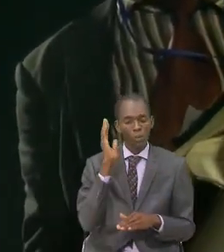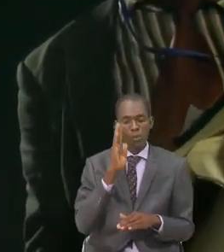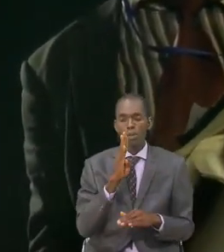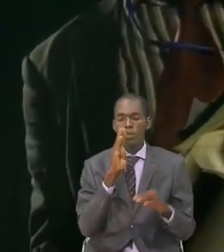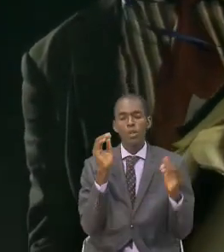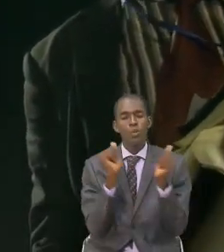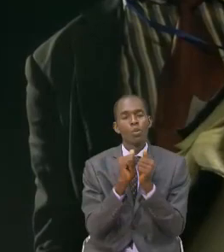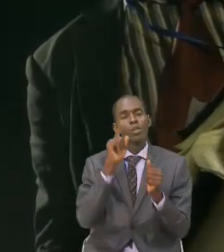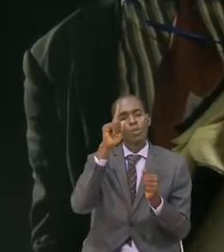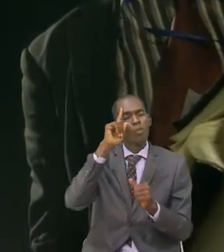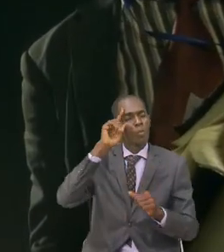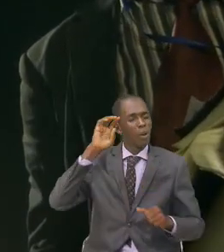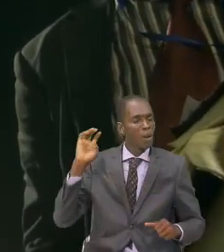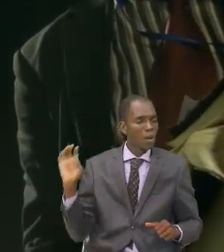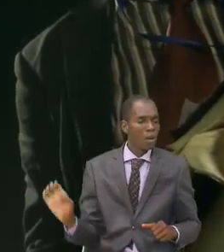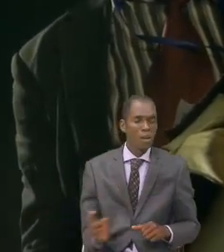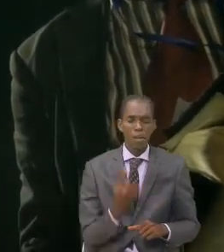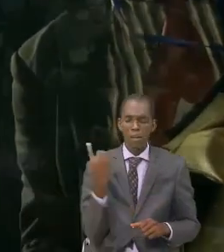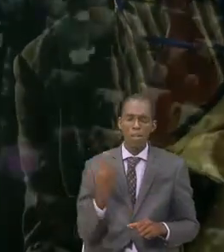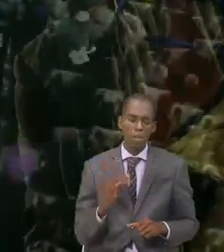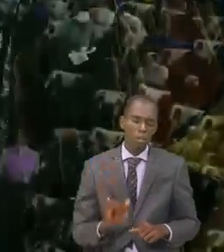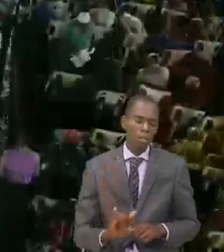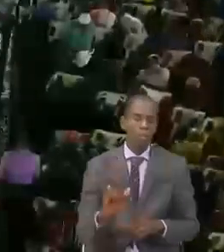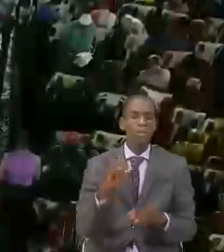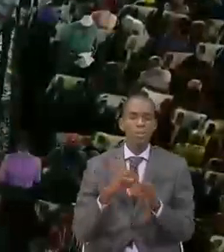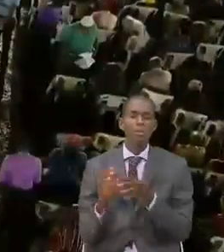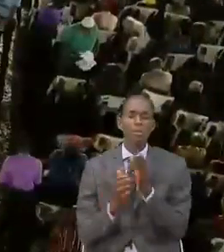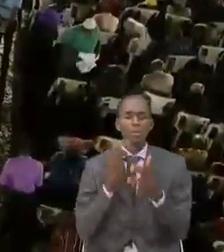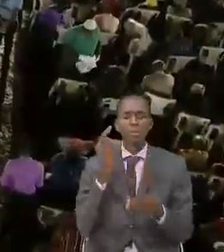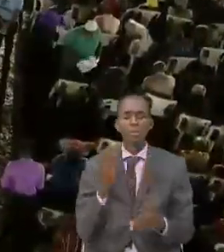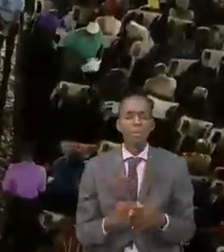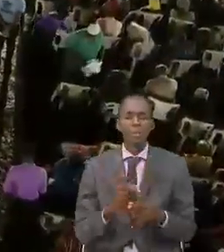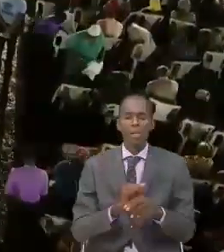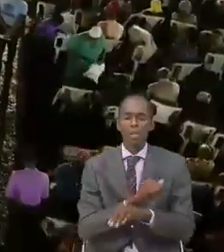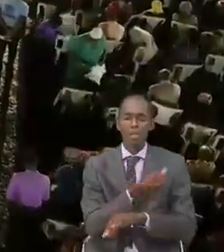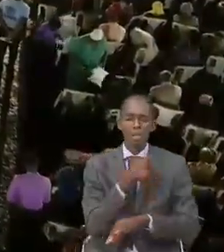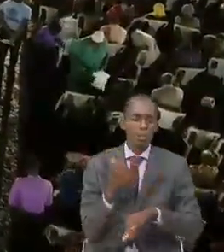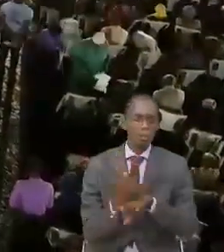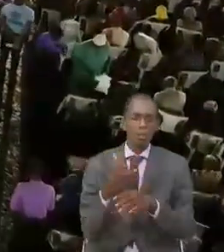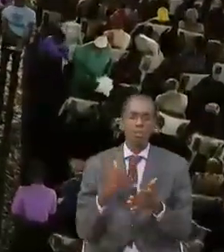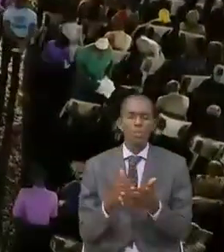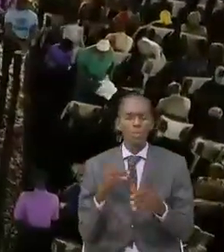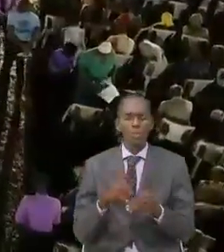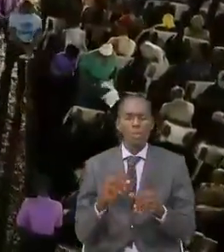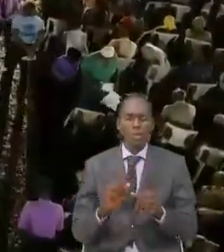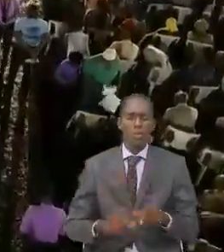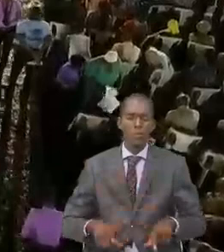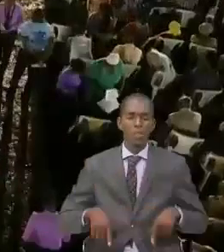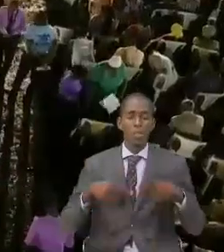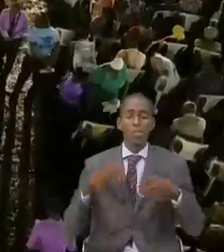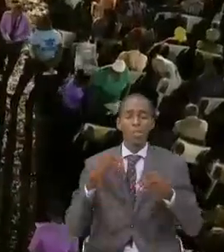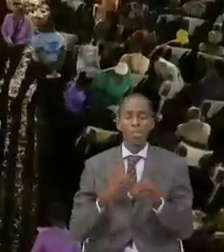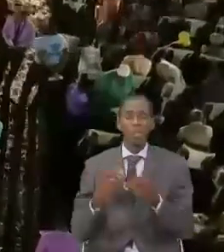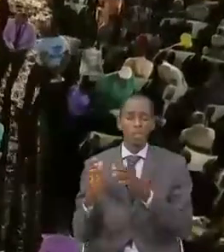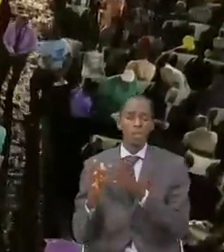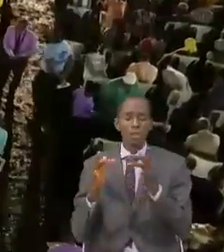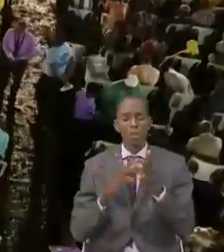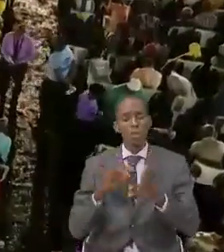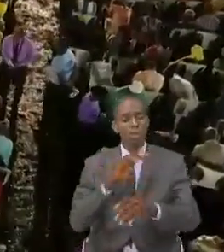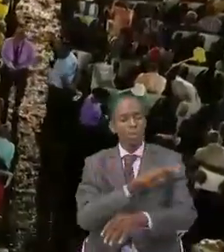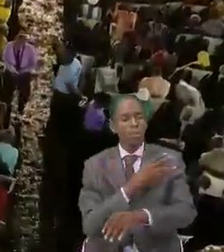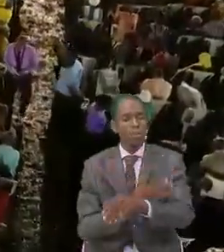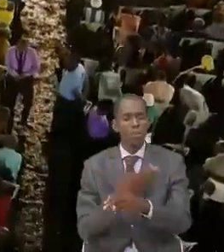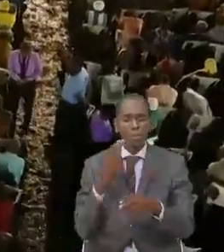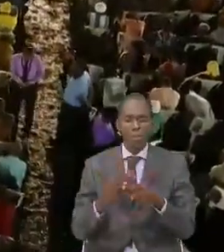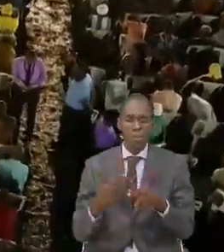eventually leave this world, they'll be with you forever and ever in Jesus' name. Confirm it